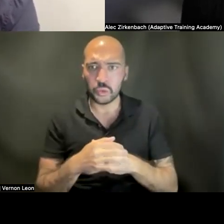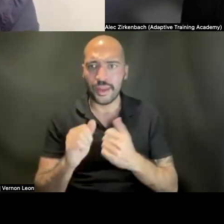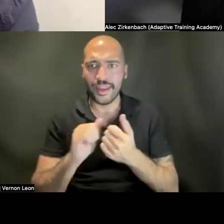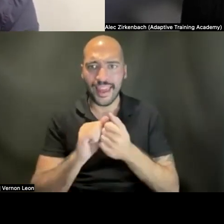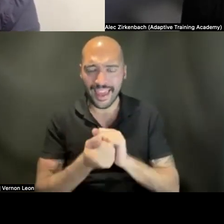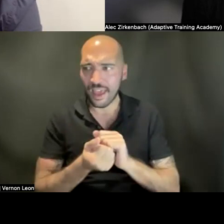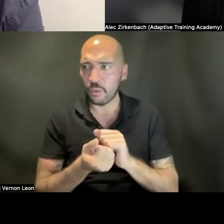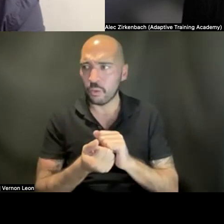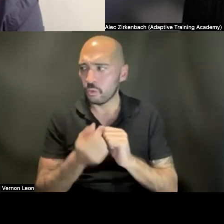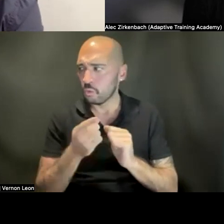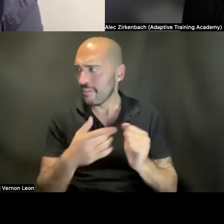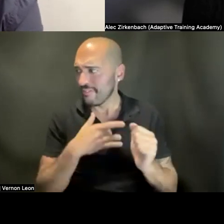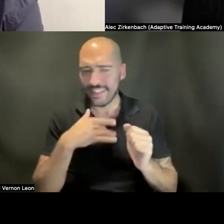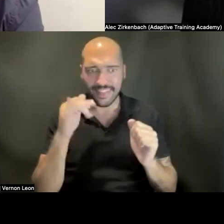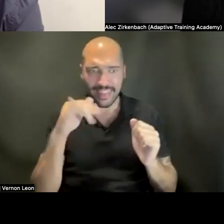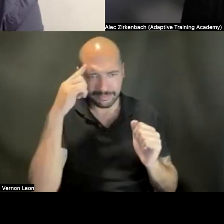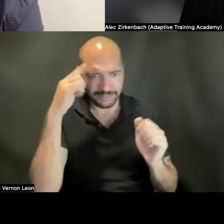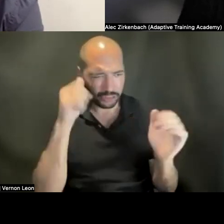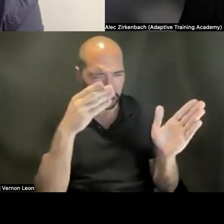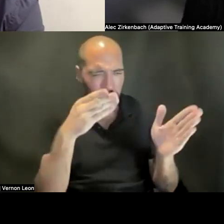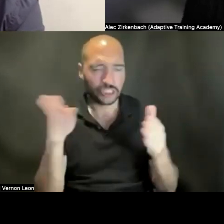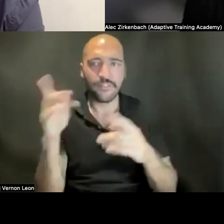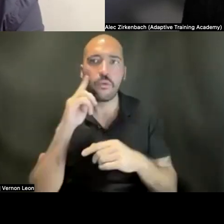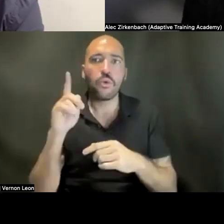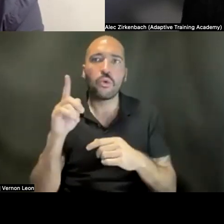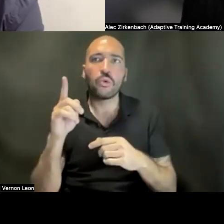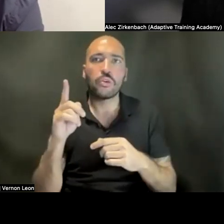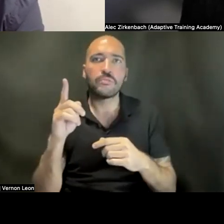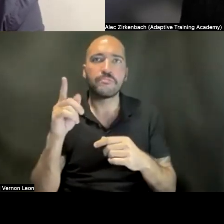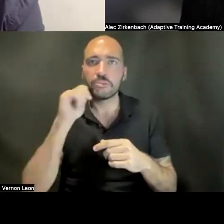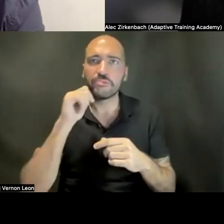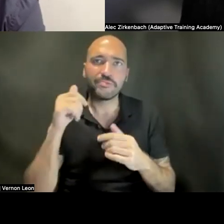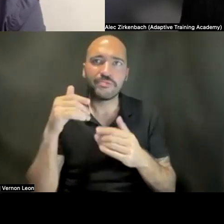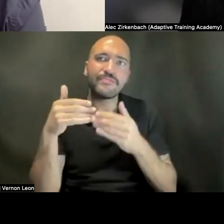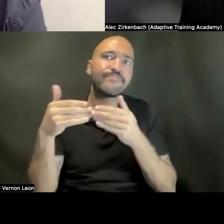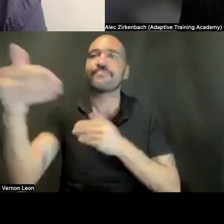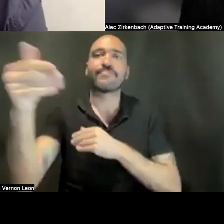you think that could shift in tomorrow's veterans?